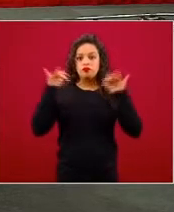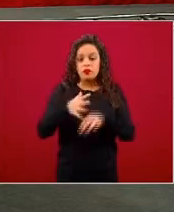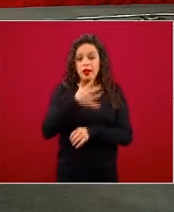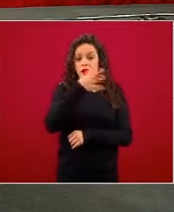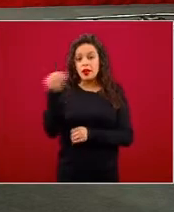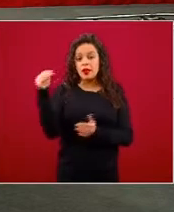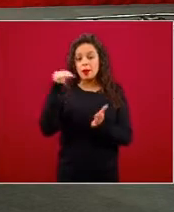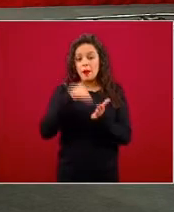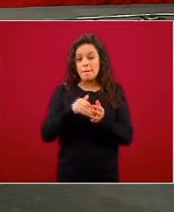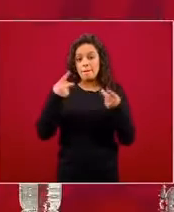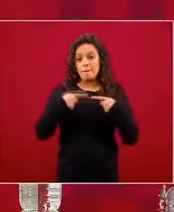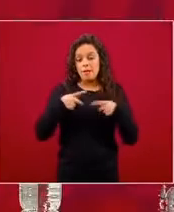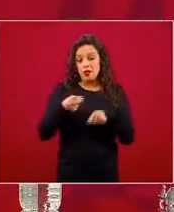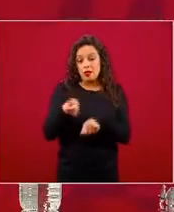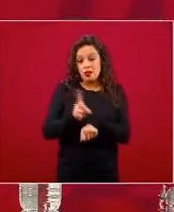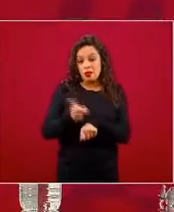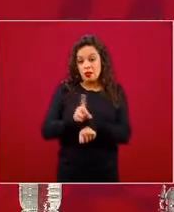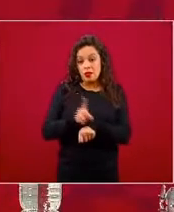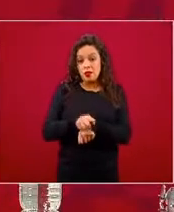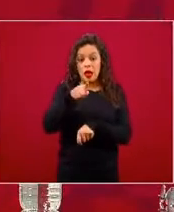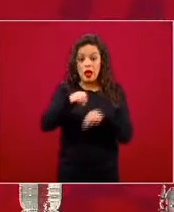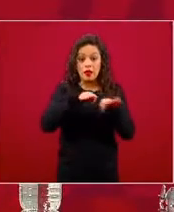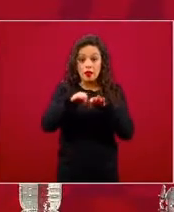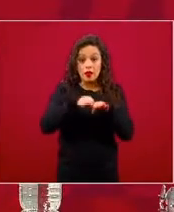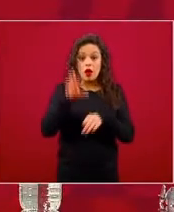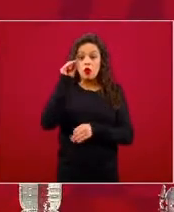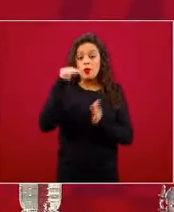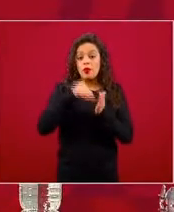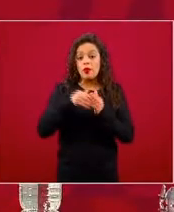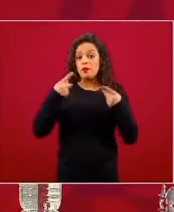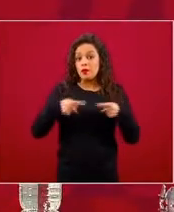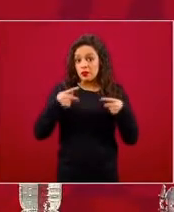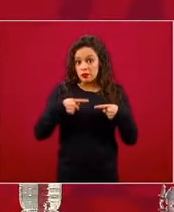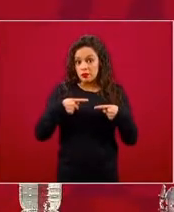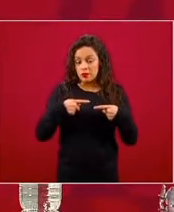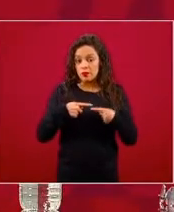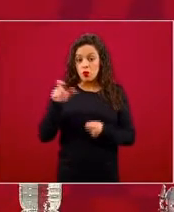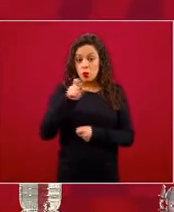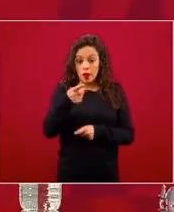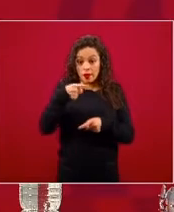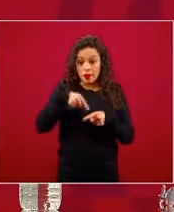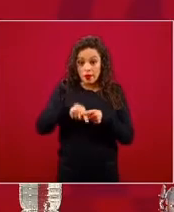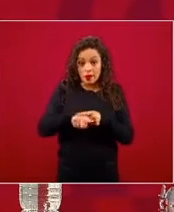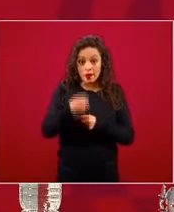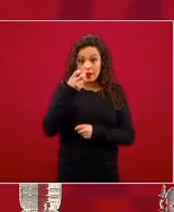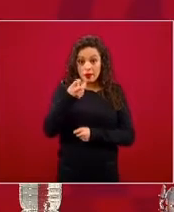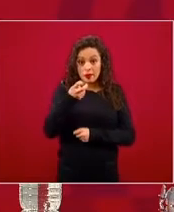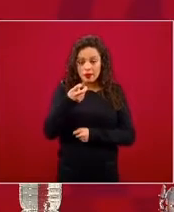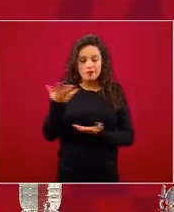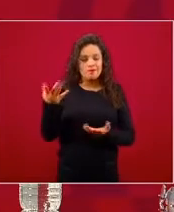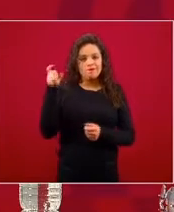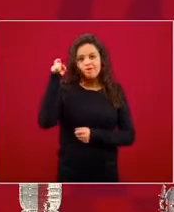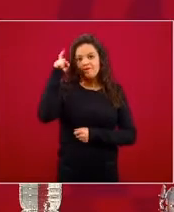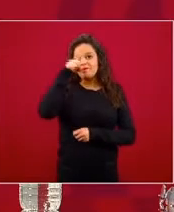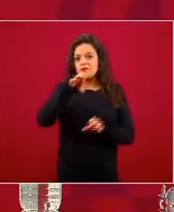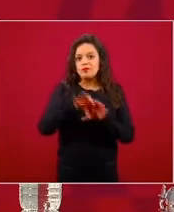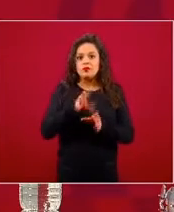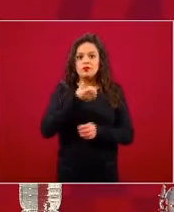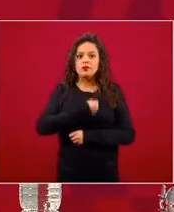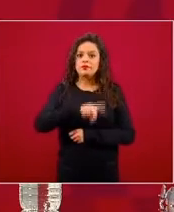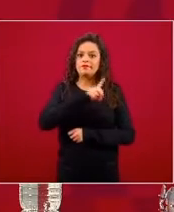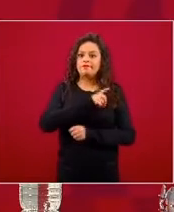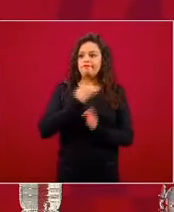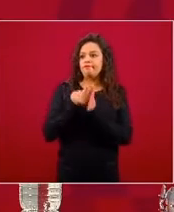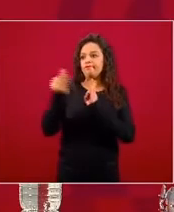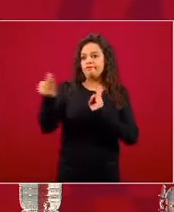We do have 90,000 employees there. It was very difficult to establish a safe distance. We wouldn't necessarily close it